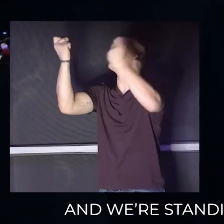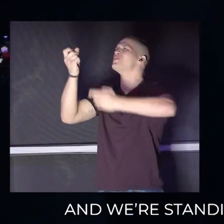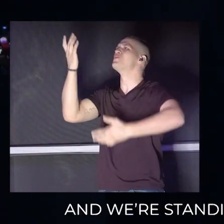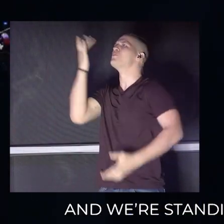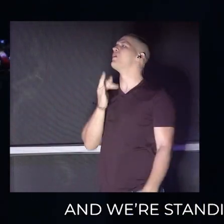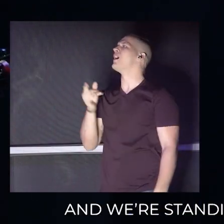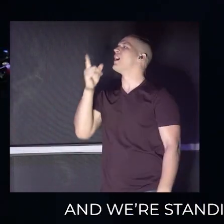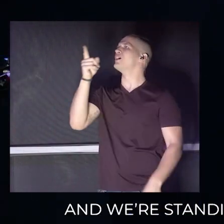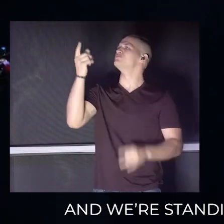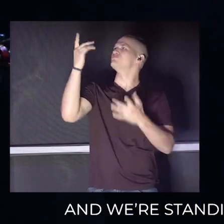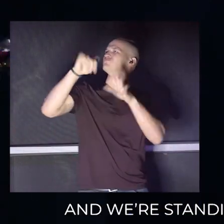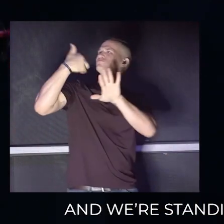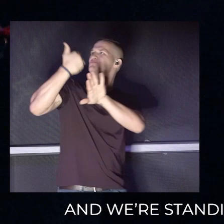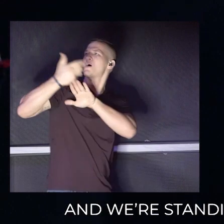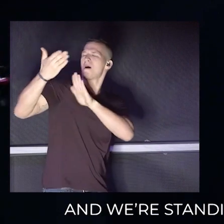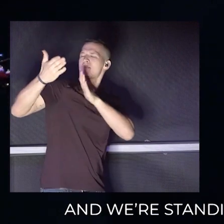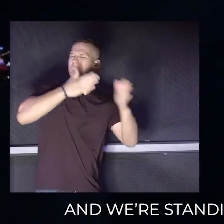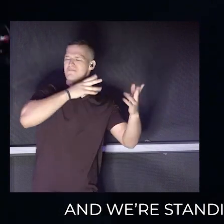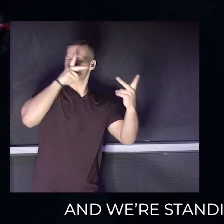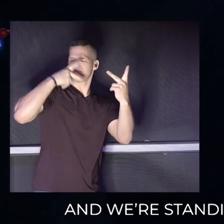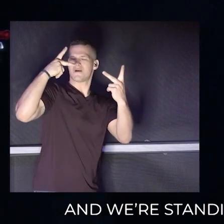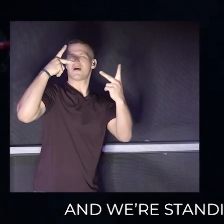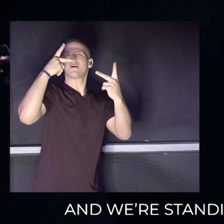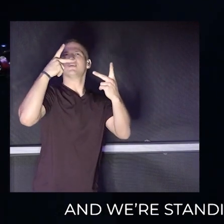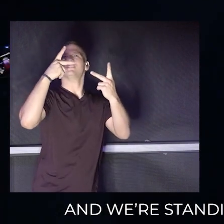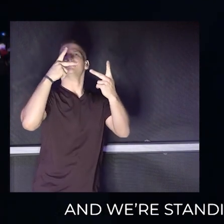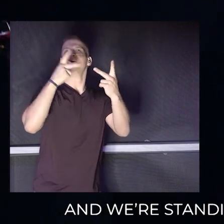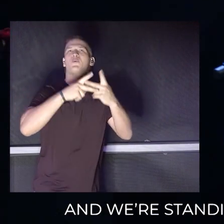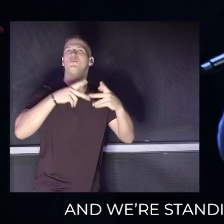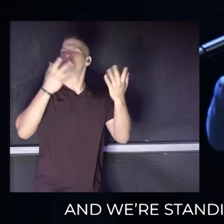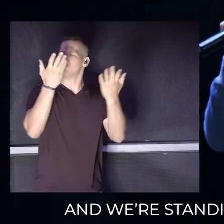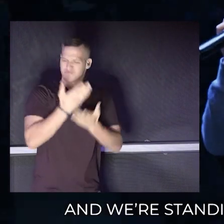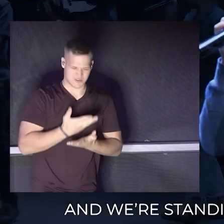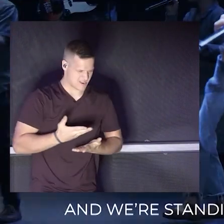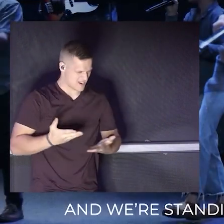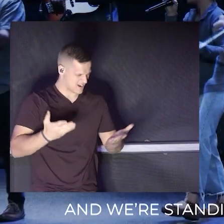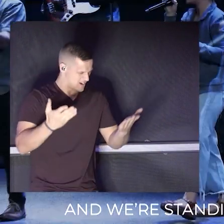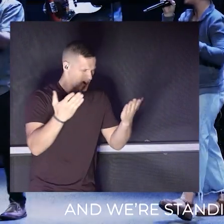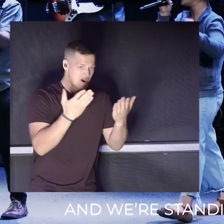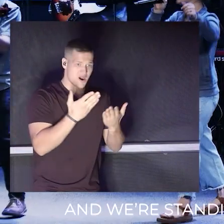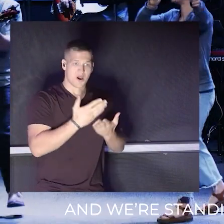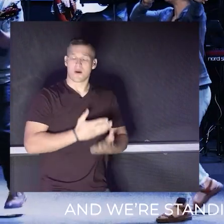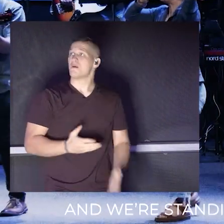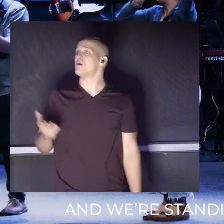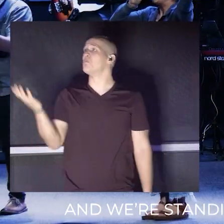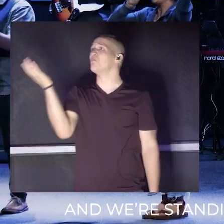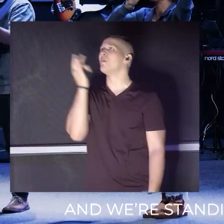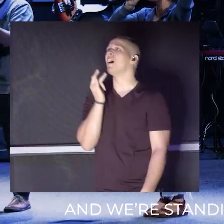Yeah.